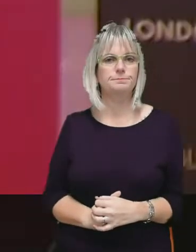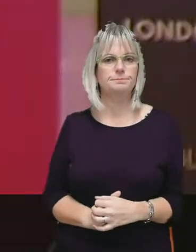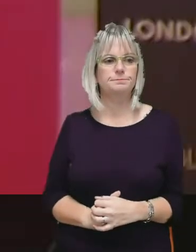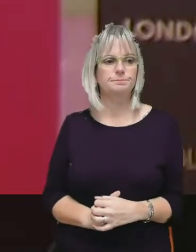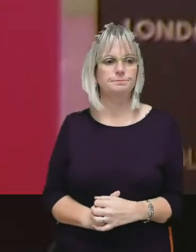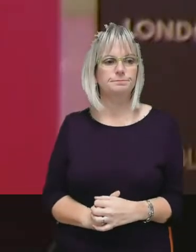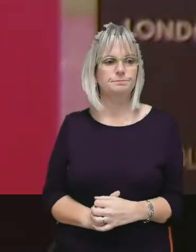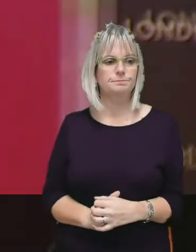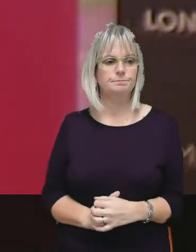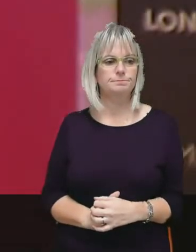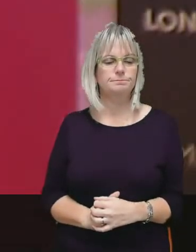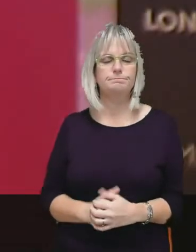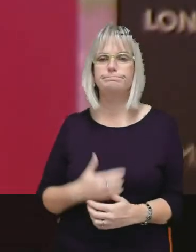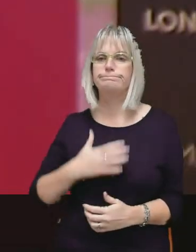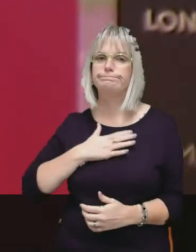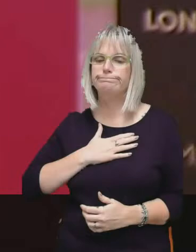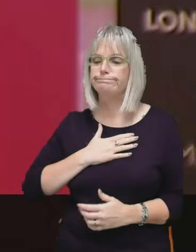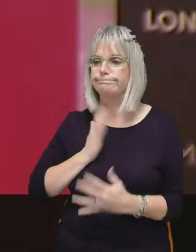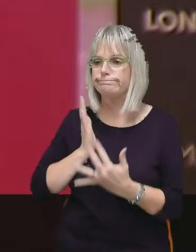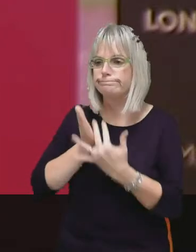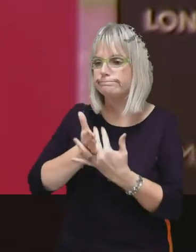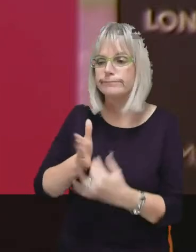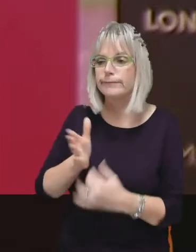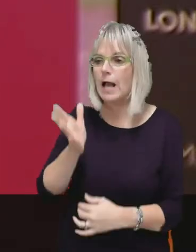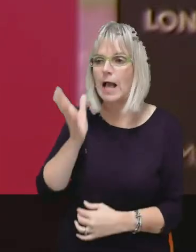Sorry, we can't hear you.